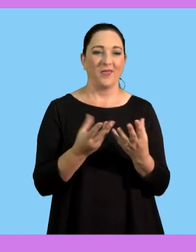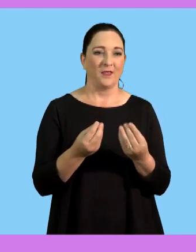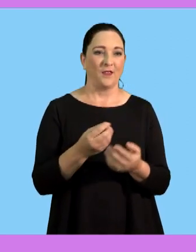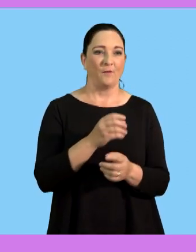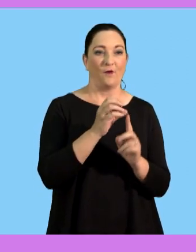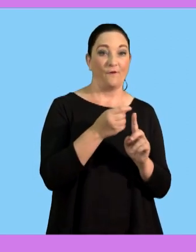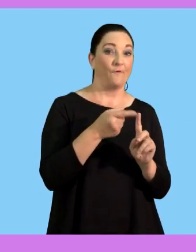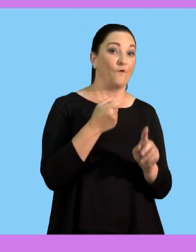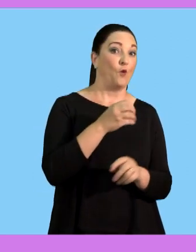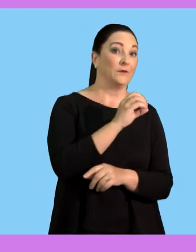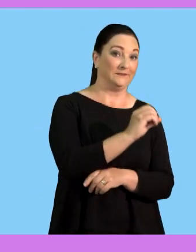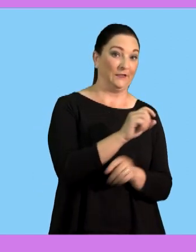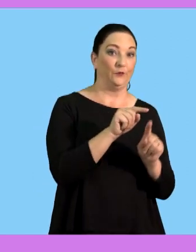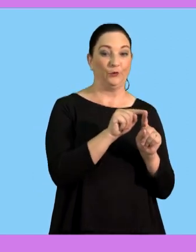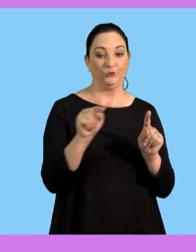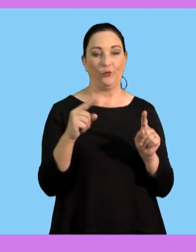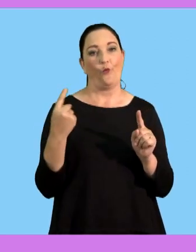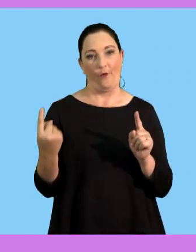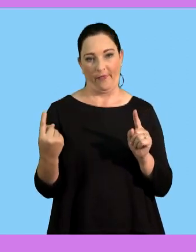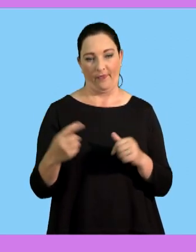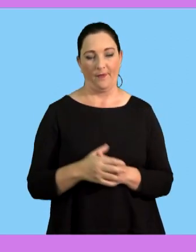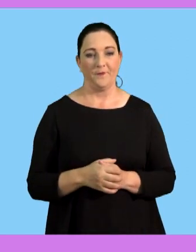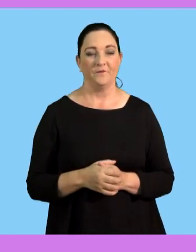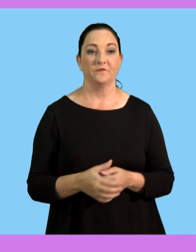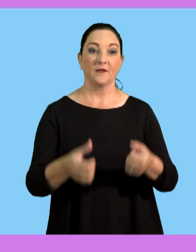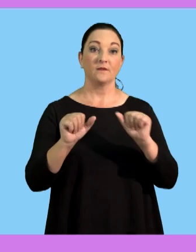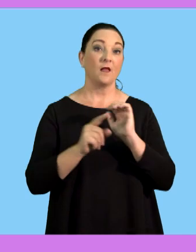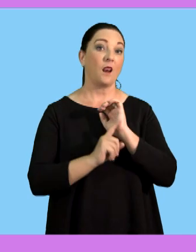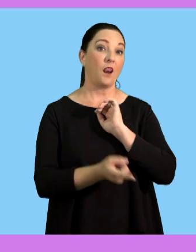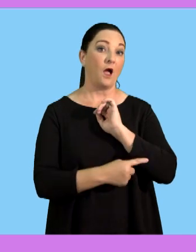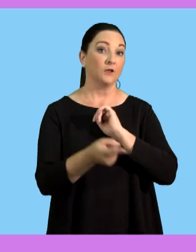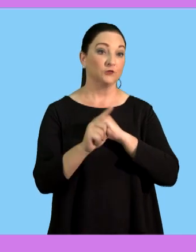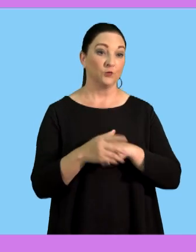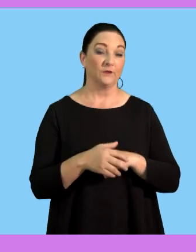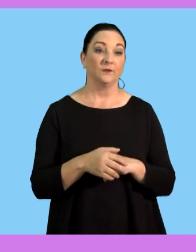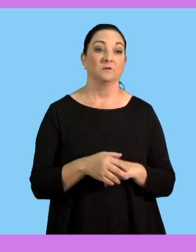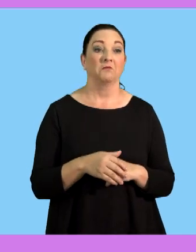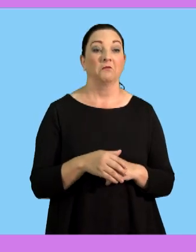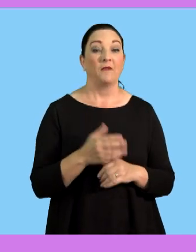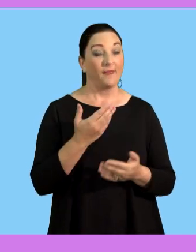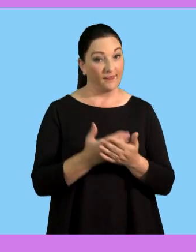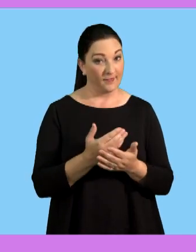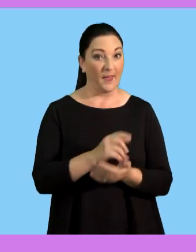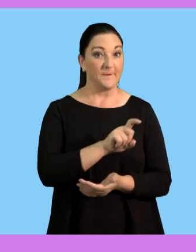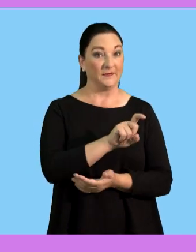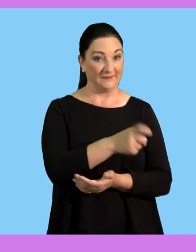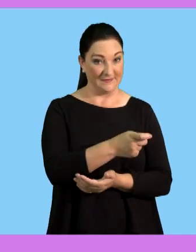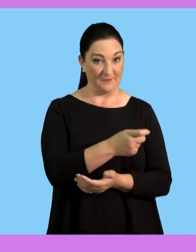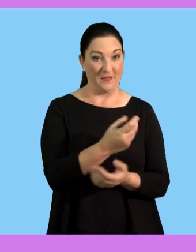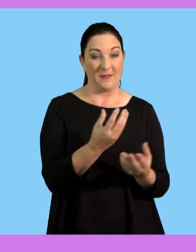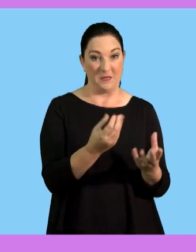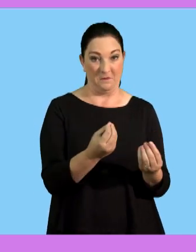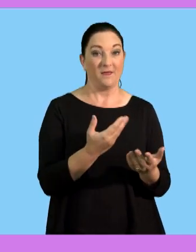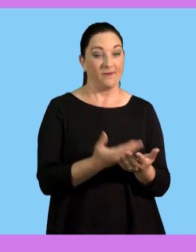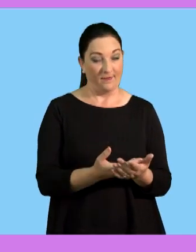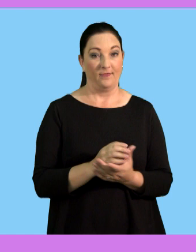between 0, here we can see, and 1, right? And then lastly, I also indicated that it can be a